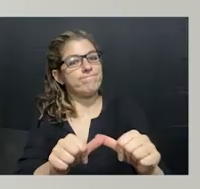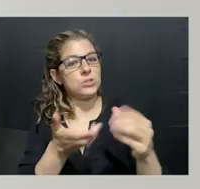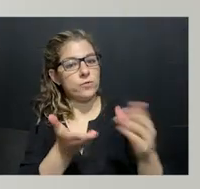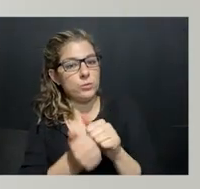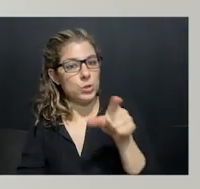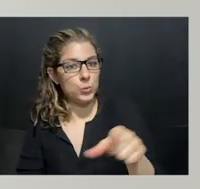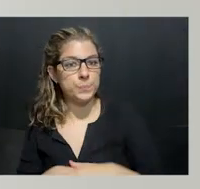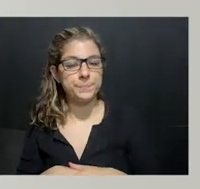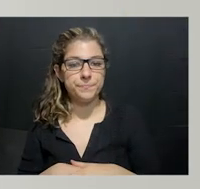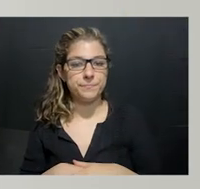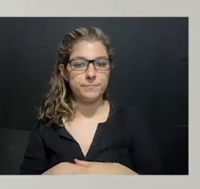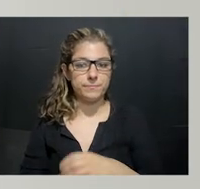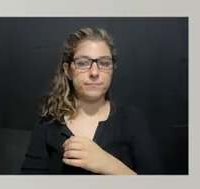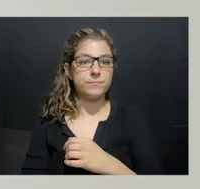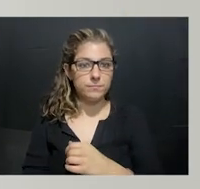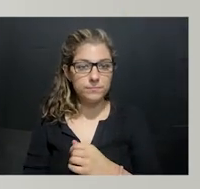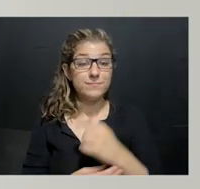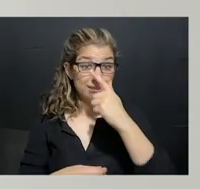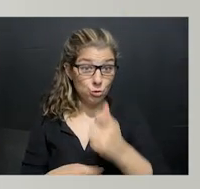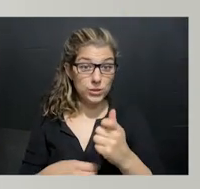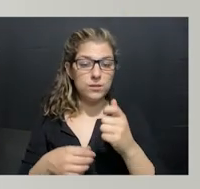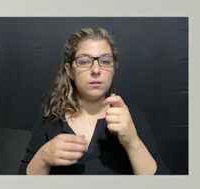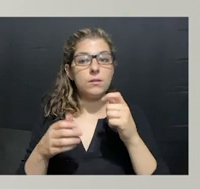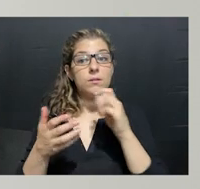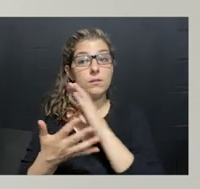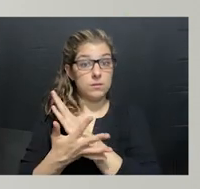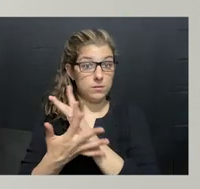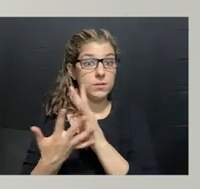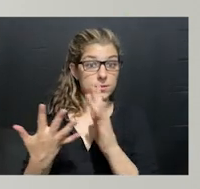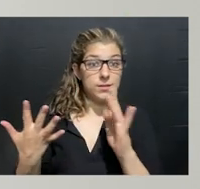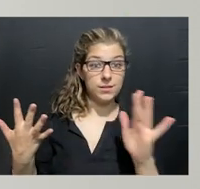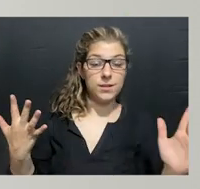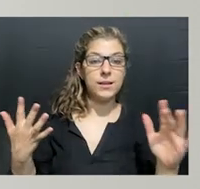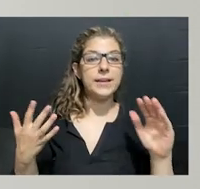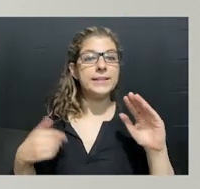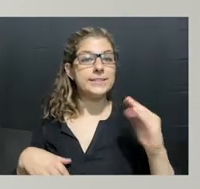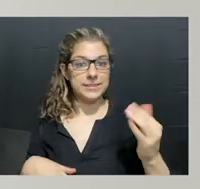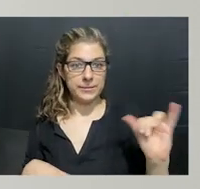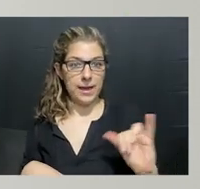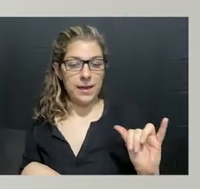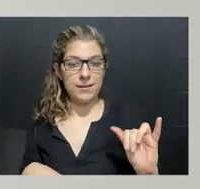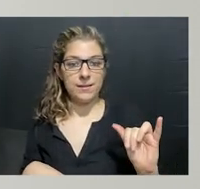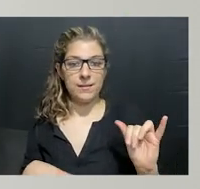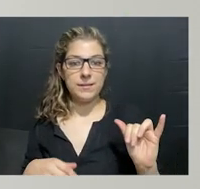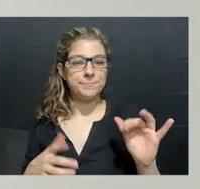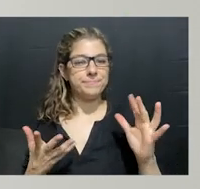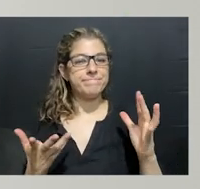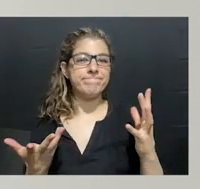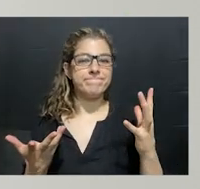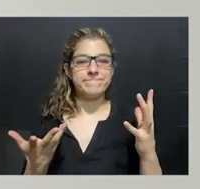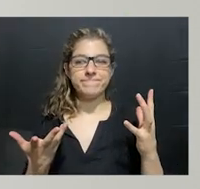you. It's interesting, when you walk through all of that, it seems as if there's a kind of eclectic, maybe